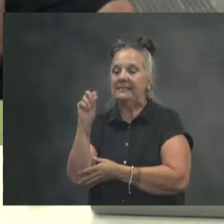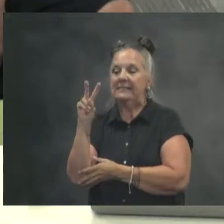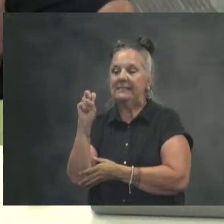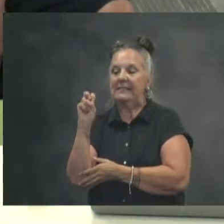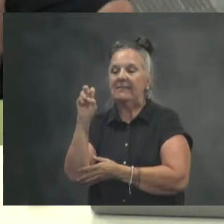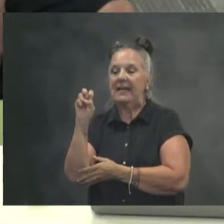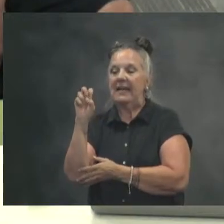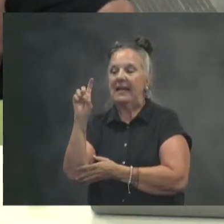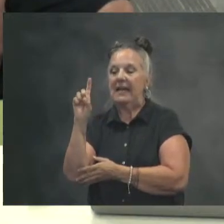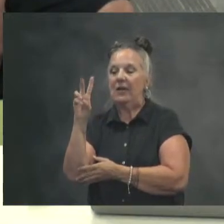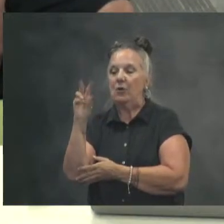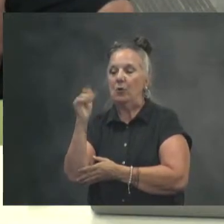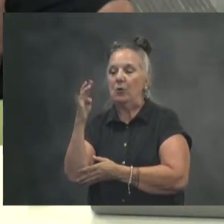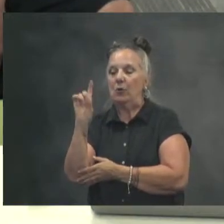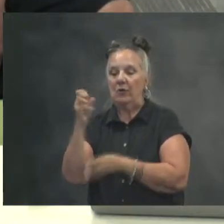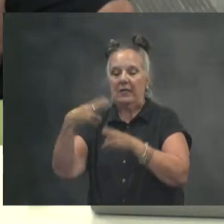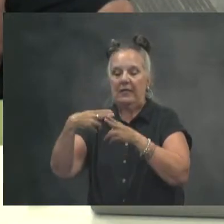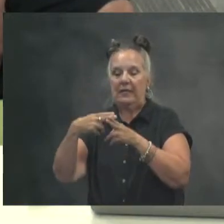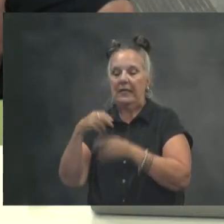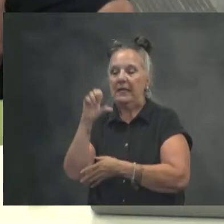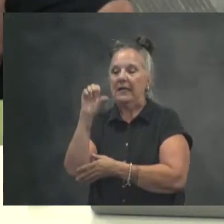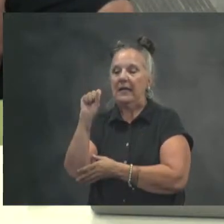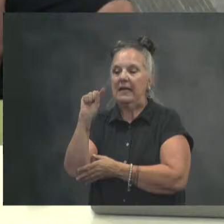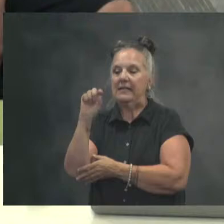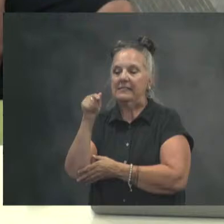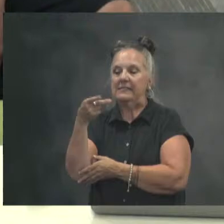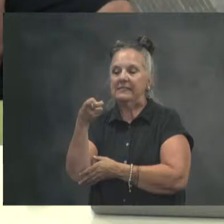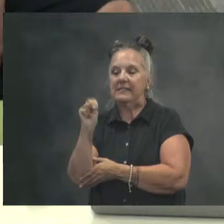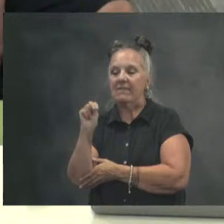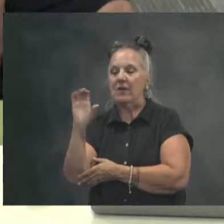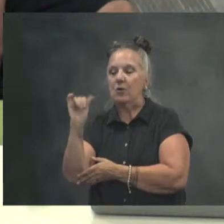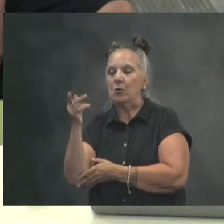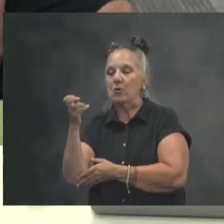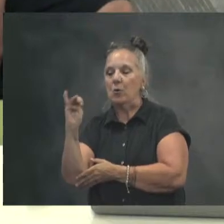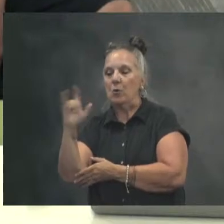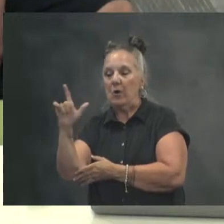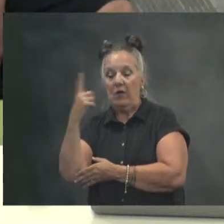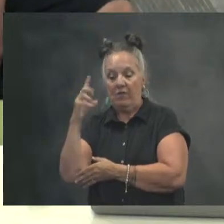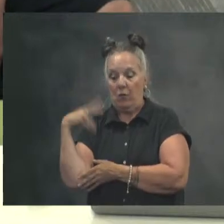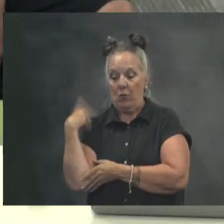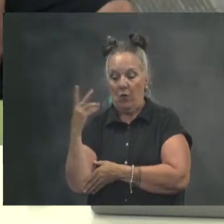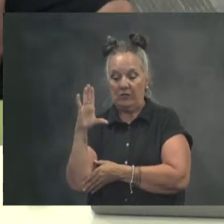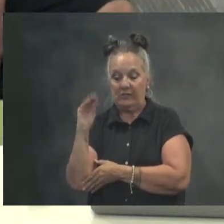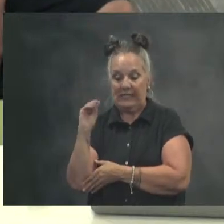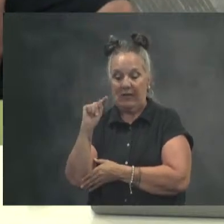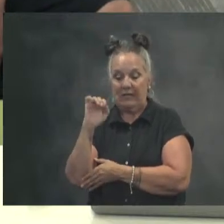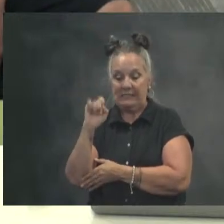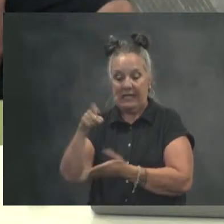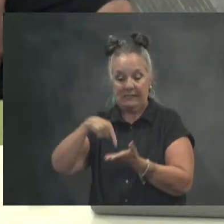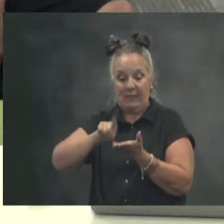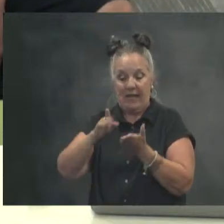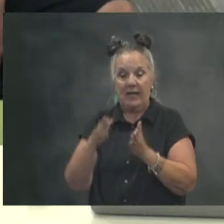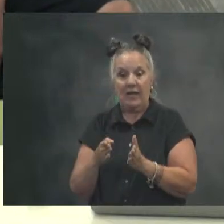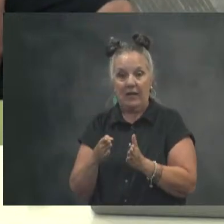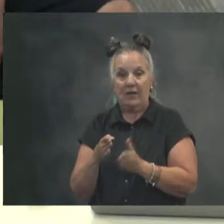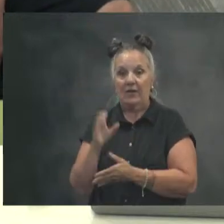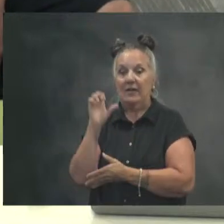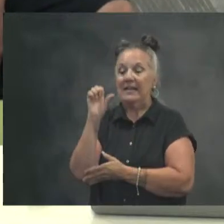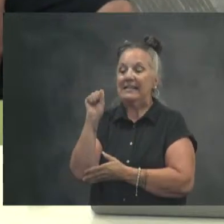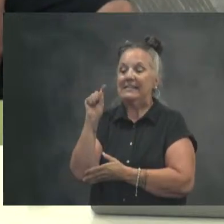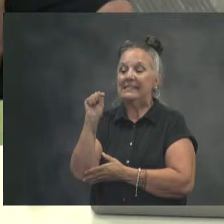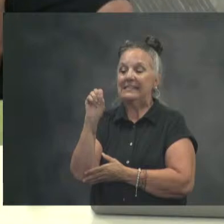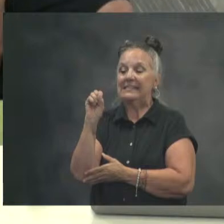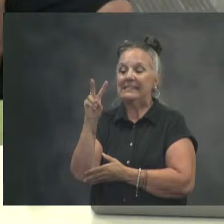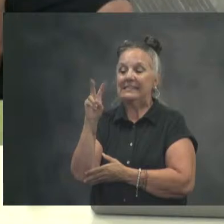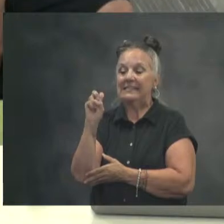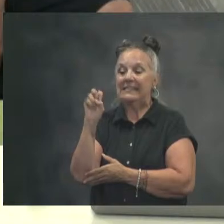is actually a guy named Stephen Cornwell. So for the Washington County taxpayer, this guy named Steve Edwards,